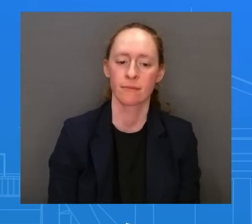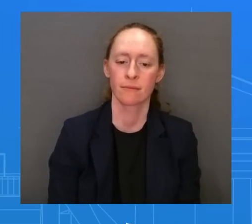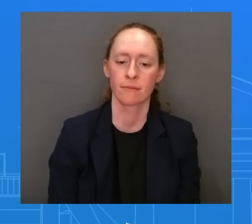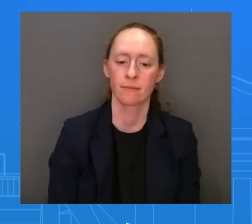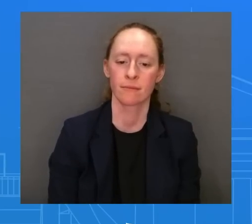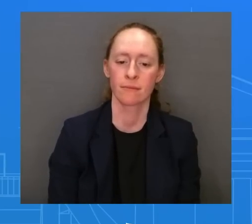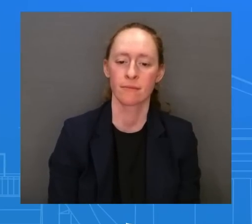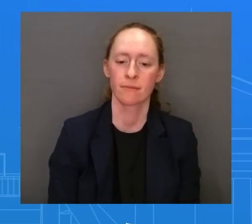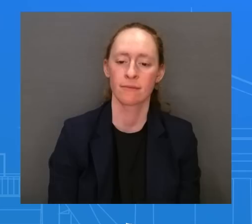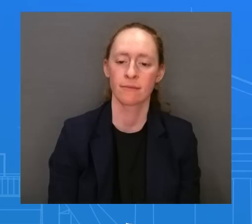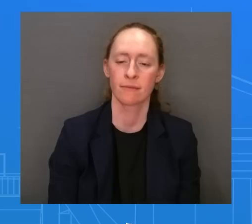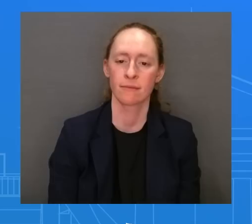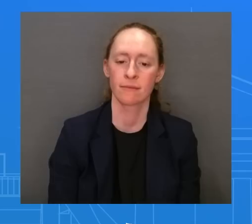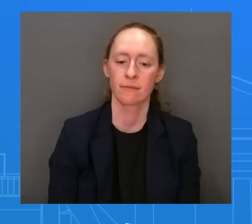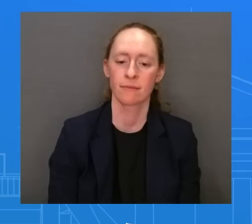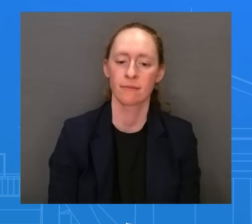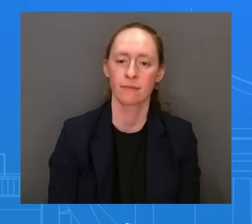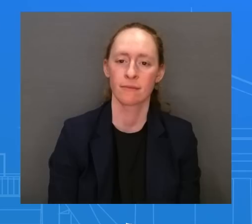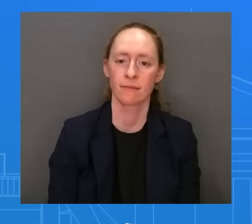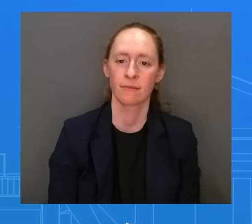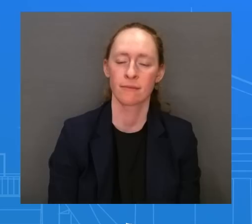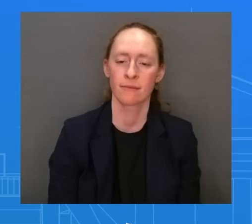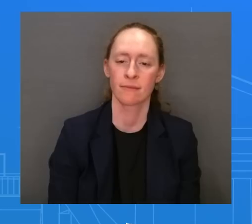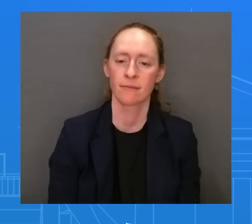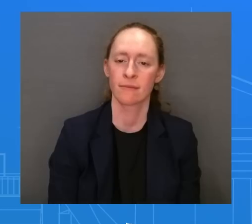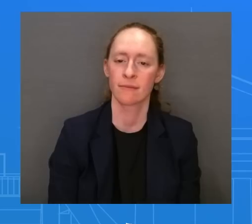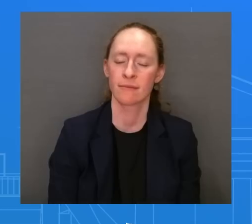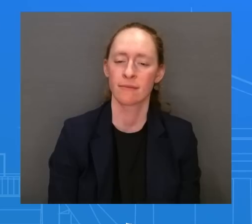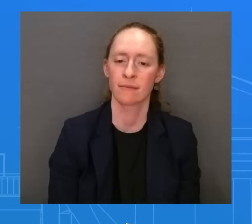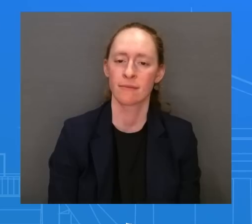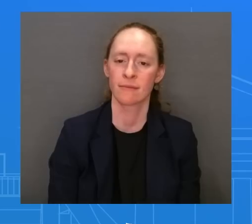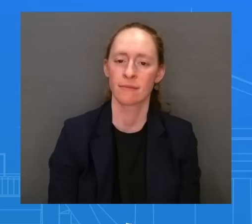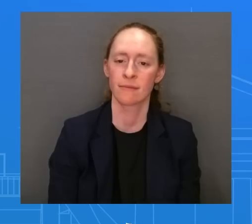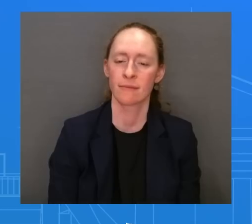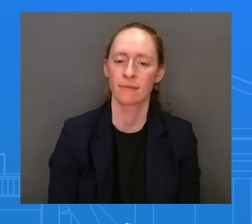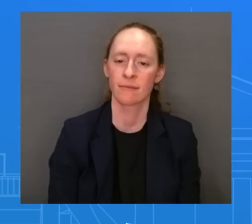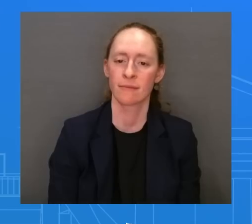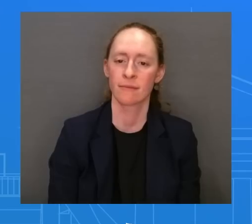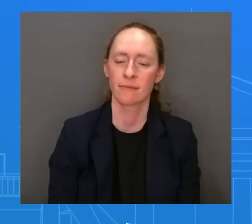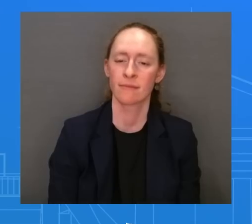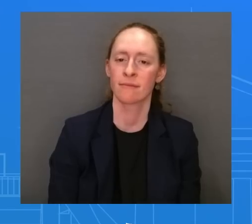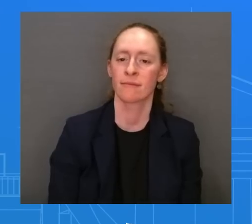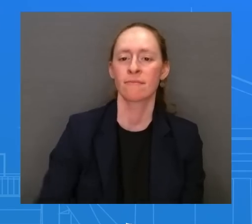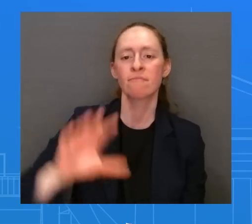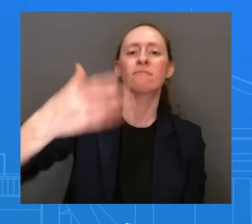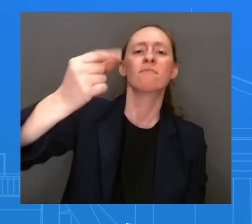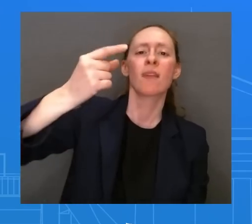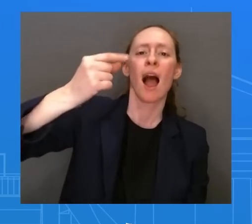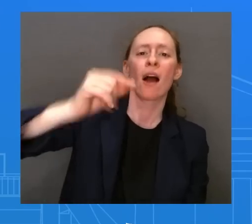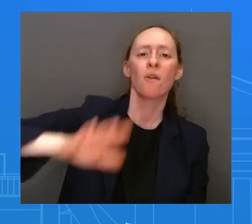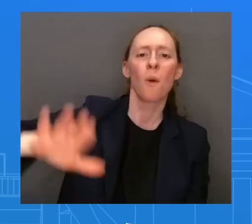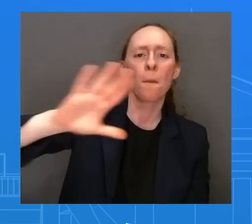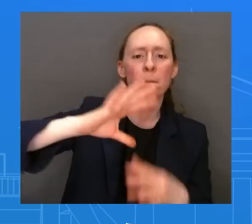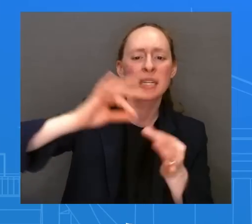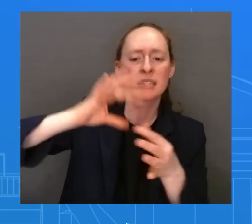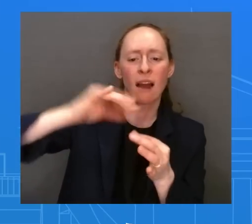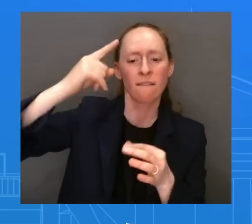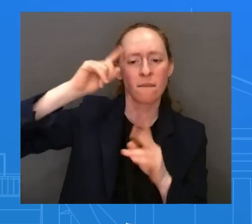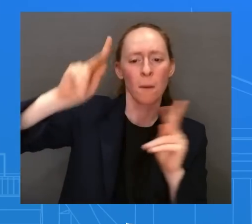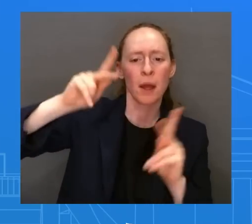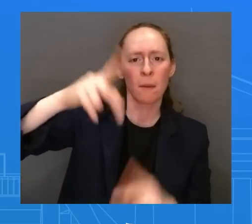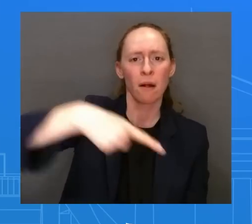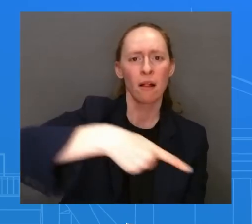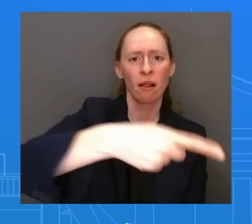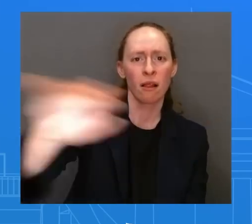do you have for the people around the world don't look which Administration made mistakes